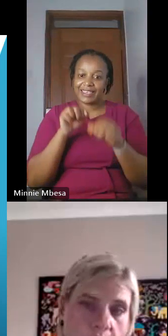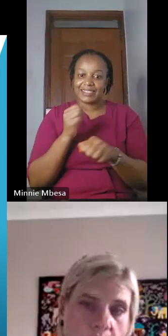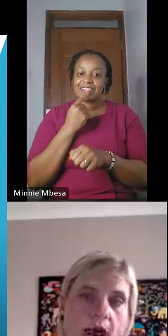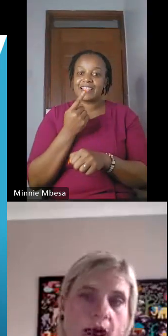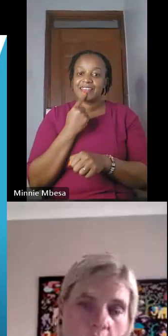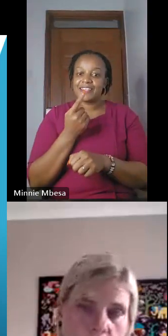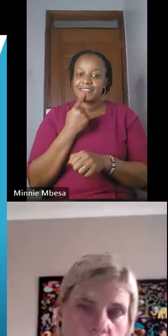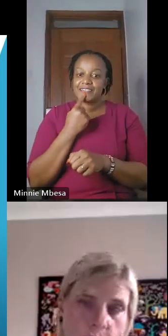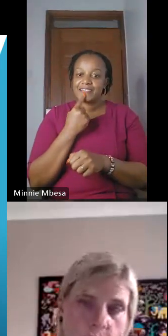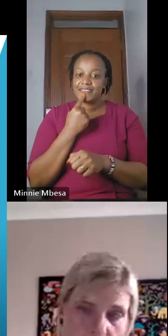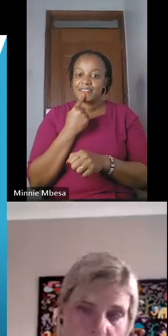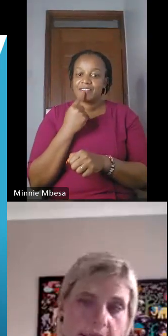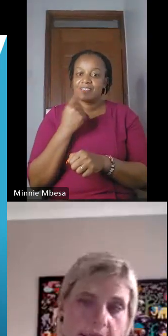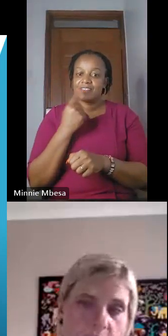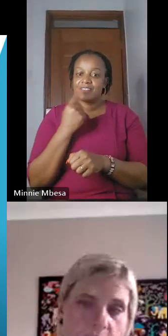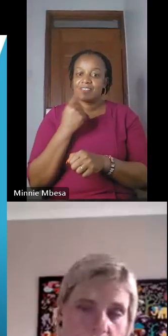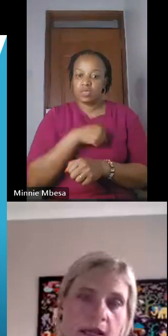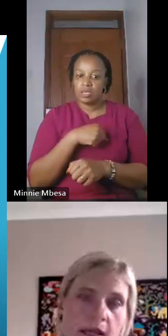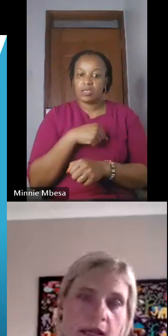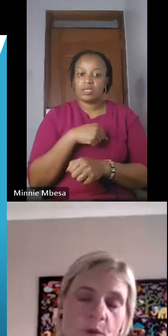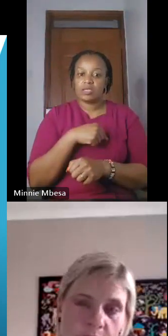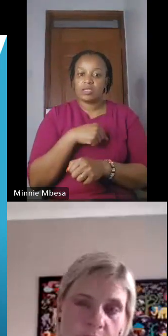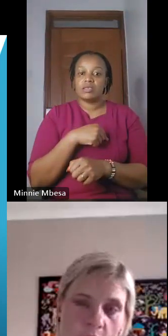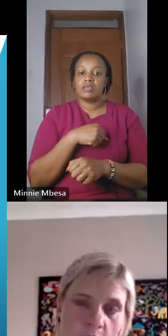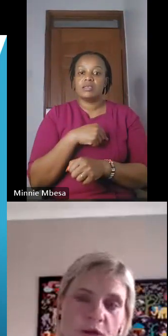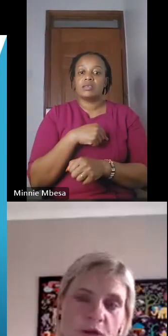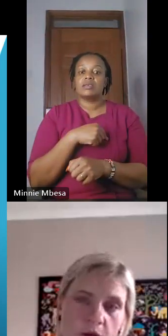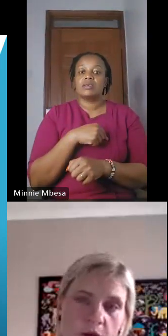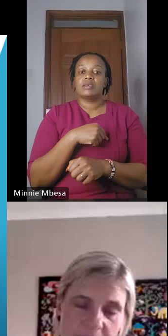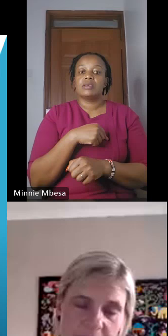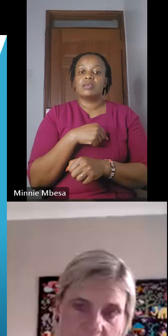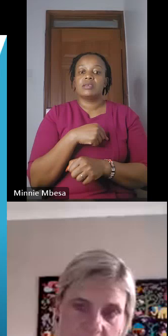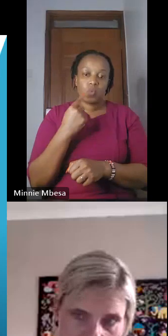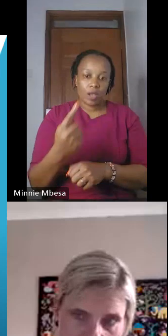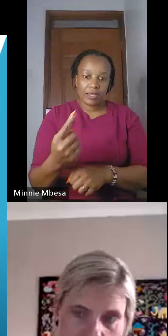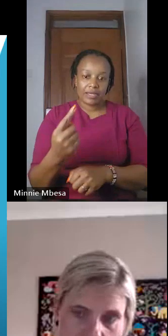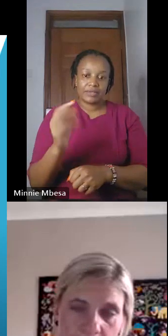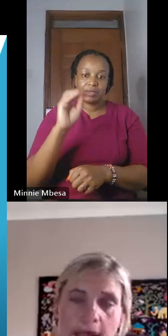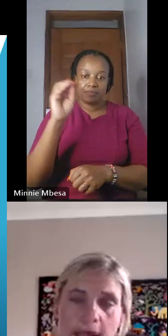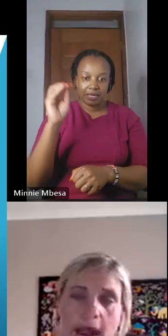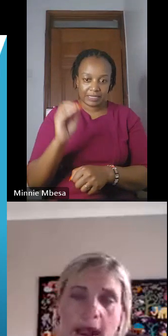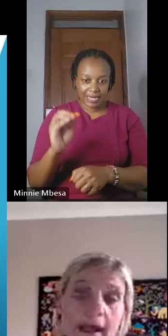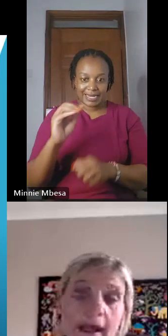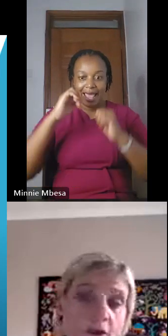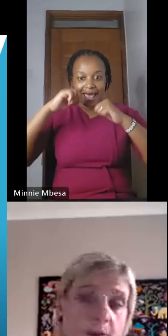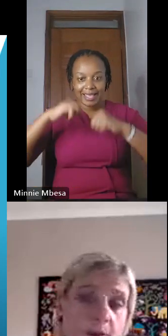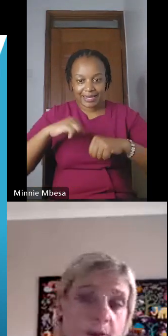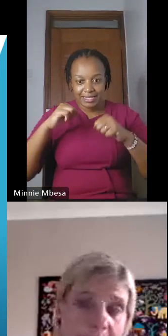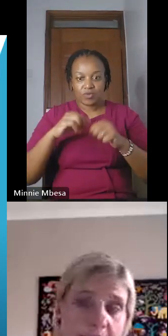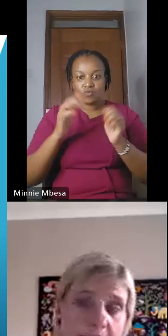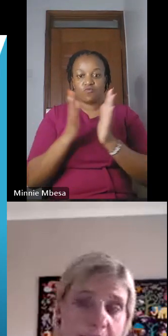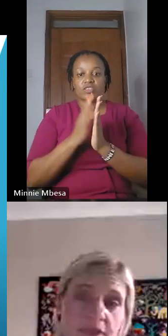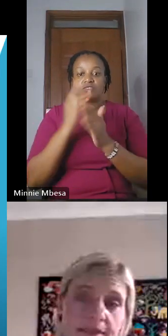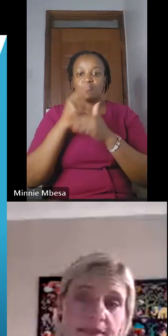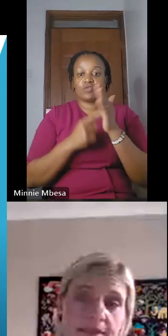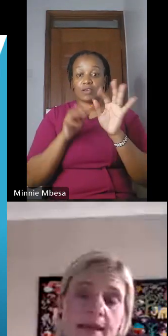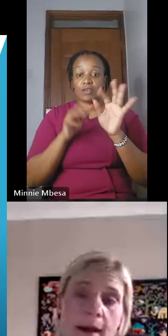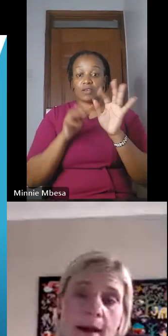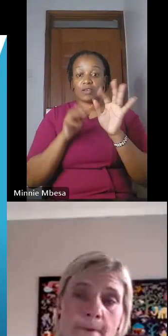we 100% agree with what you have stated. I don't